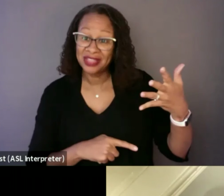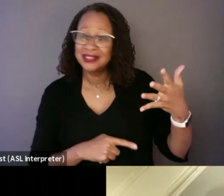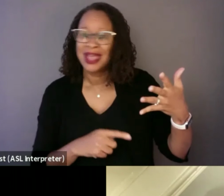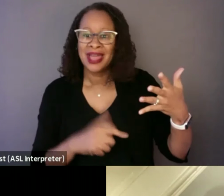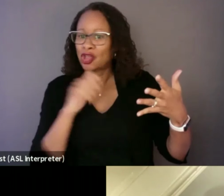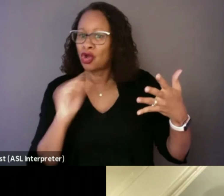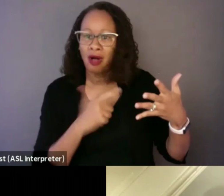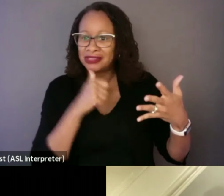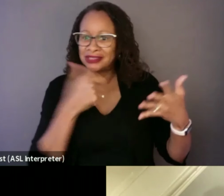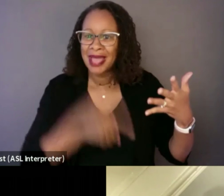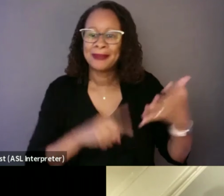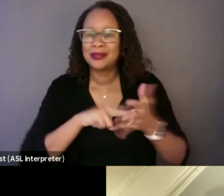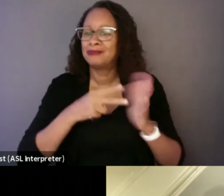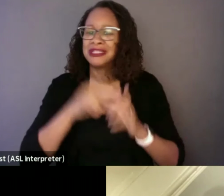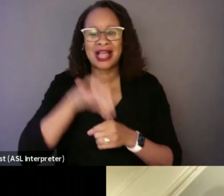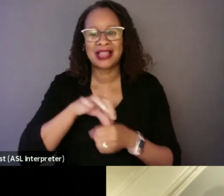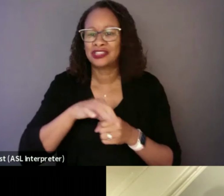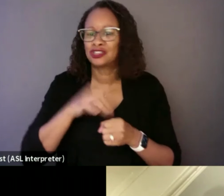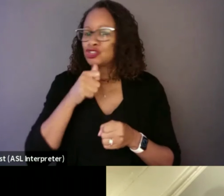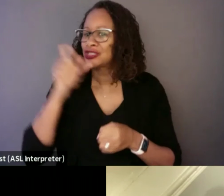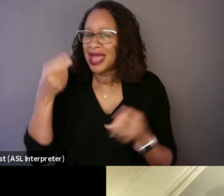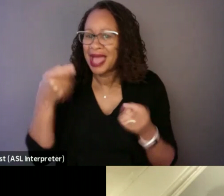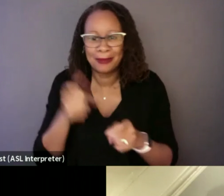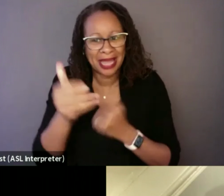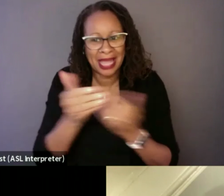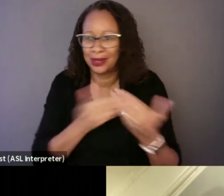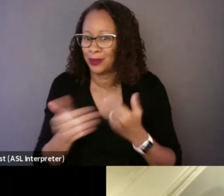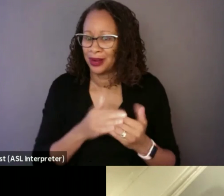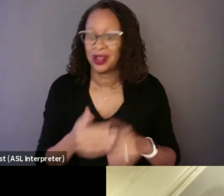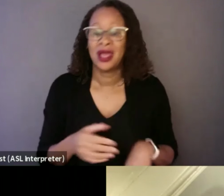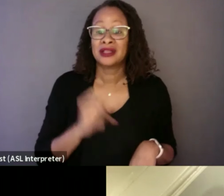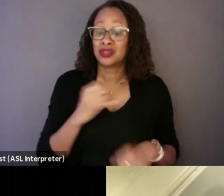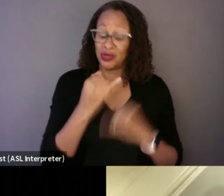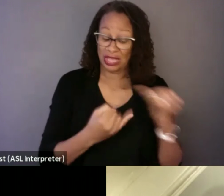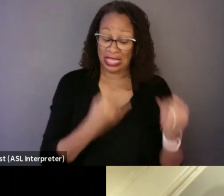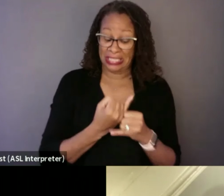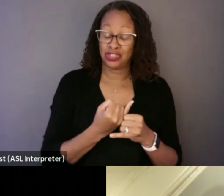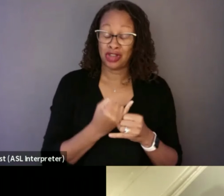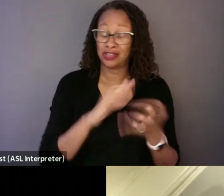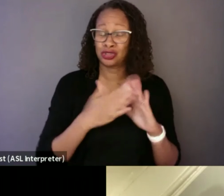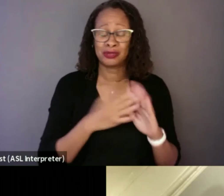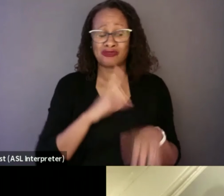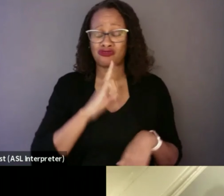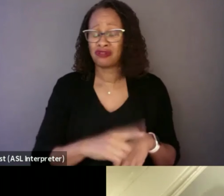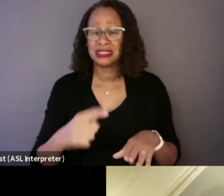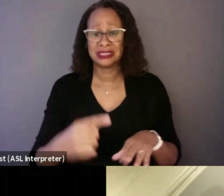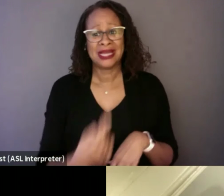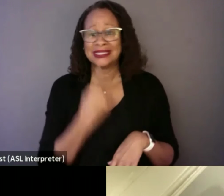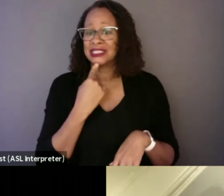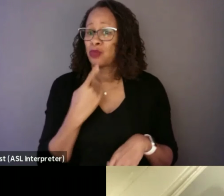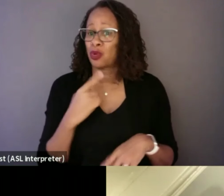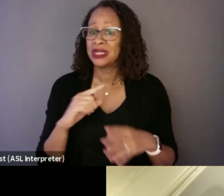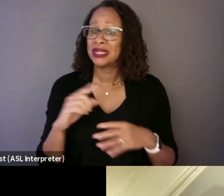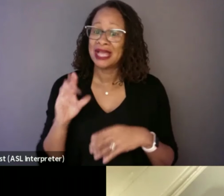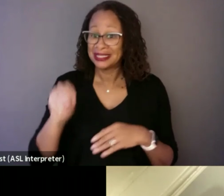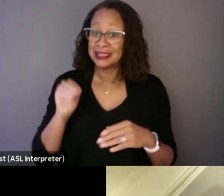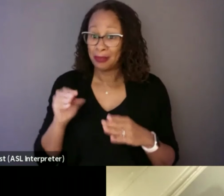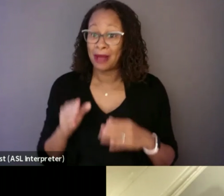So in every way, I think the international community completely lets the Zimbabwean people down. It was not the will of the